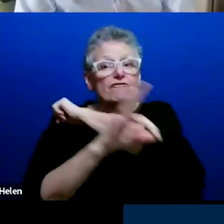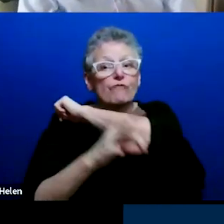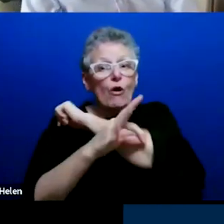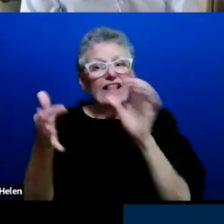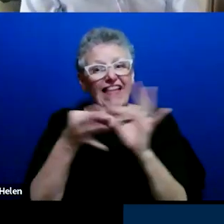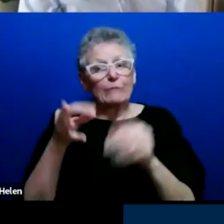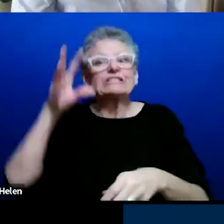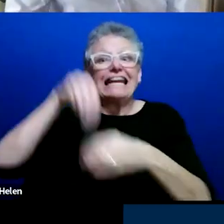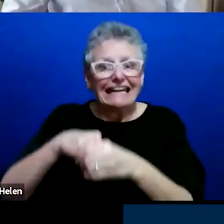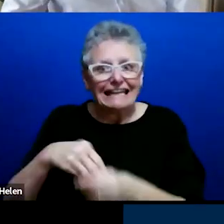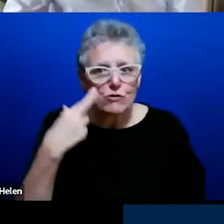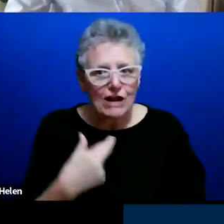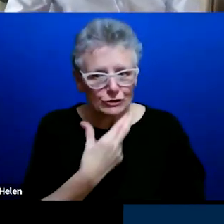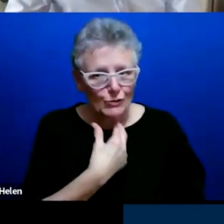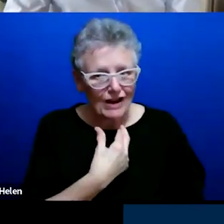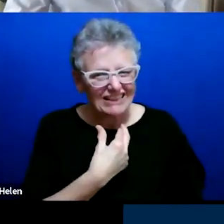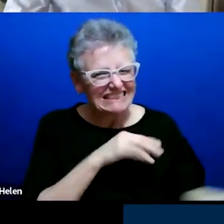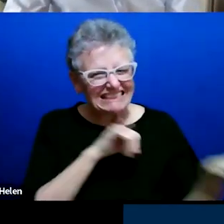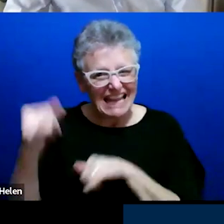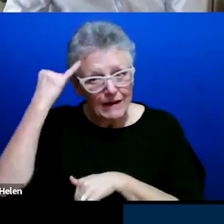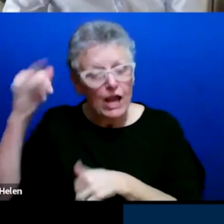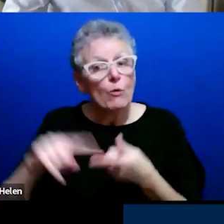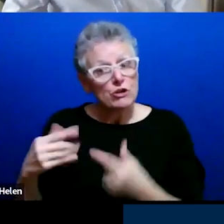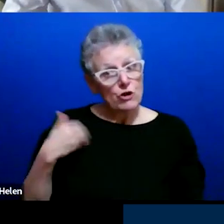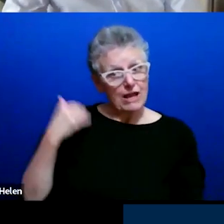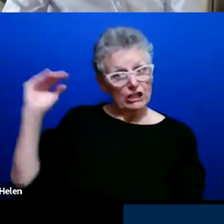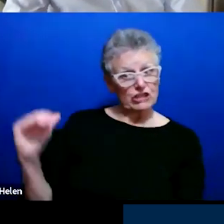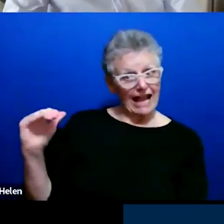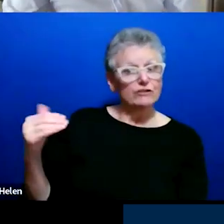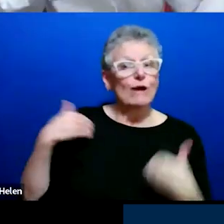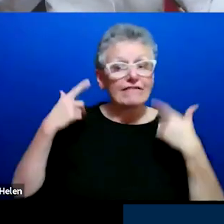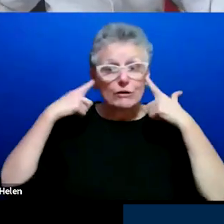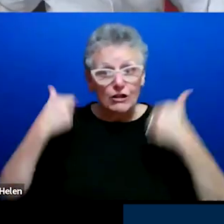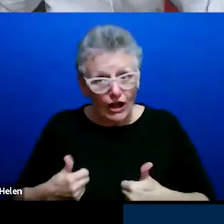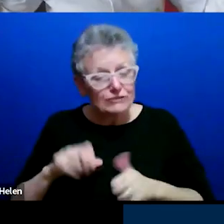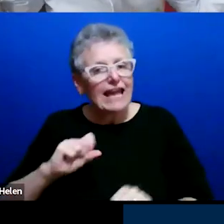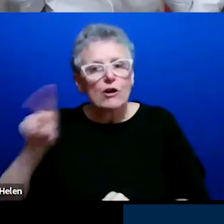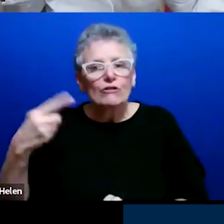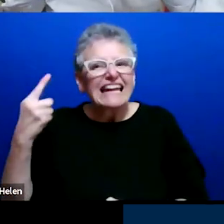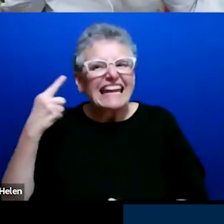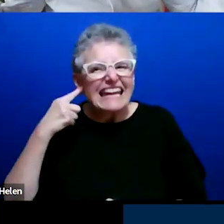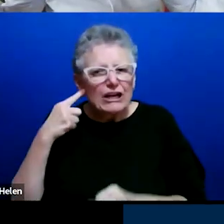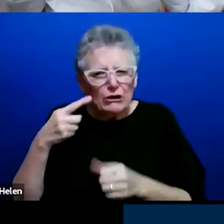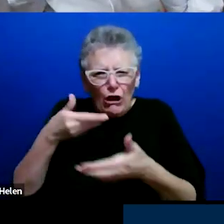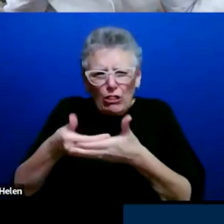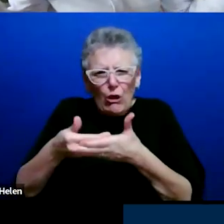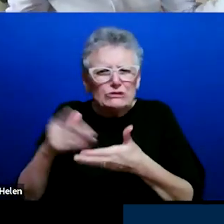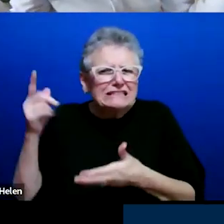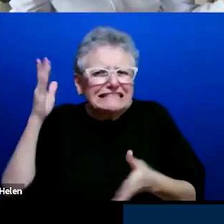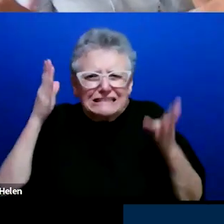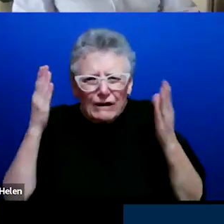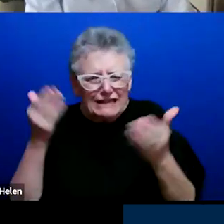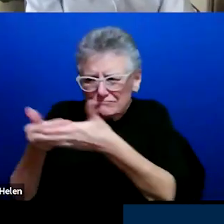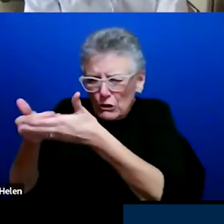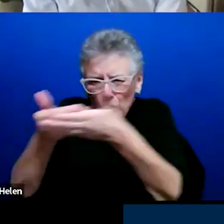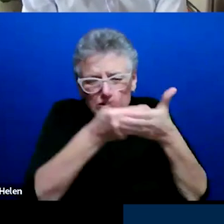restaurant. So when you are a child and you have hearing loss and you can only hear a few feet from your ears, think about what this